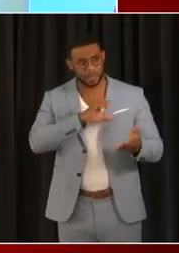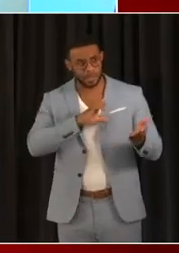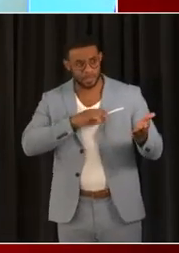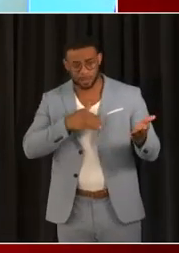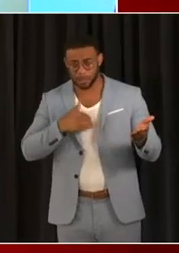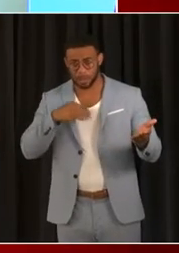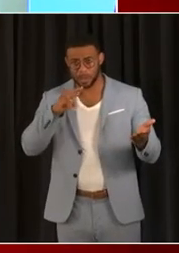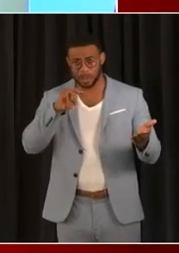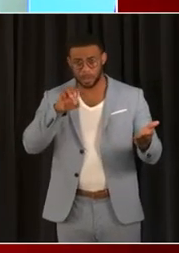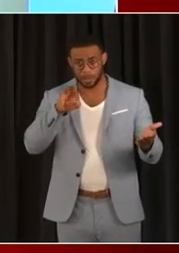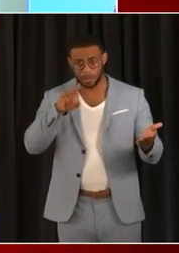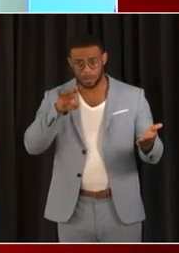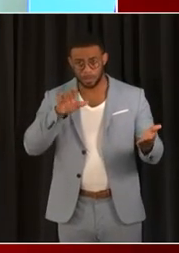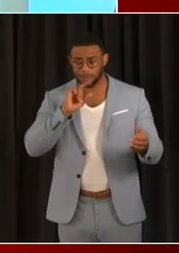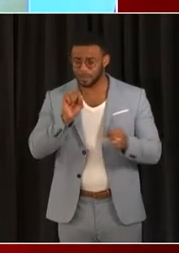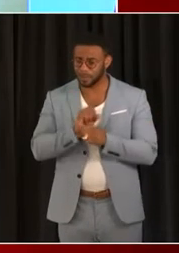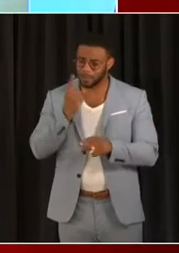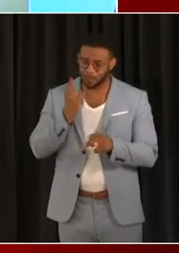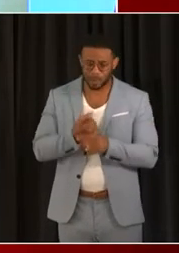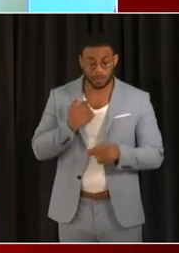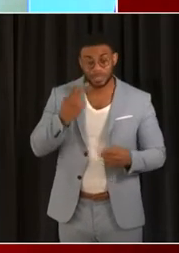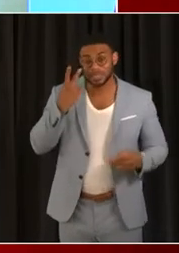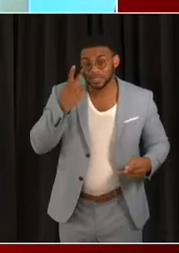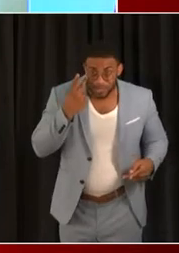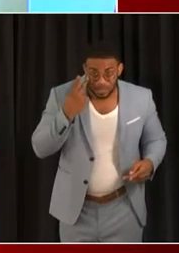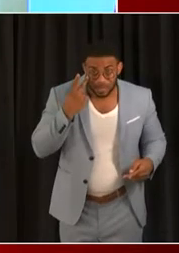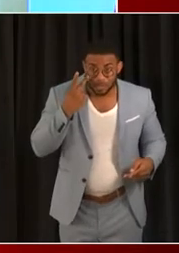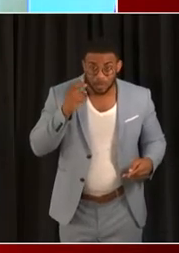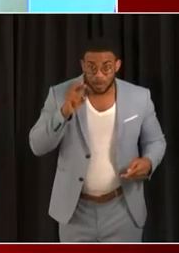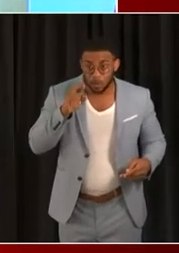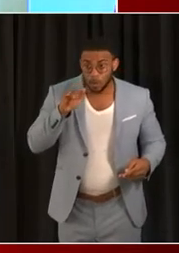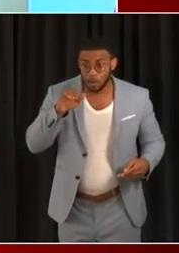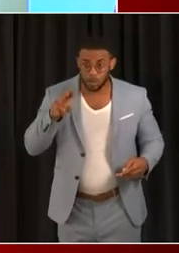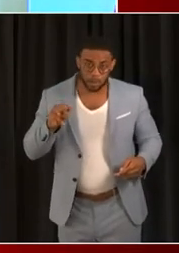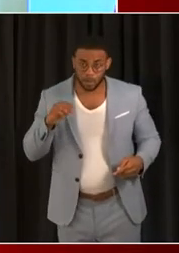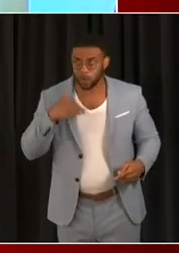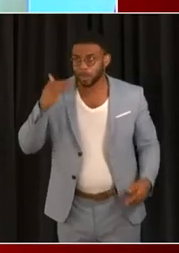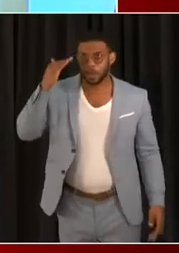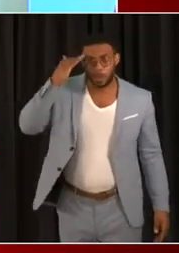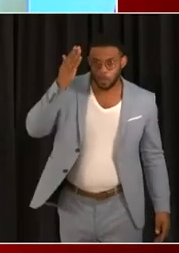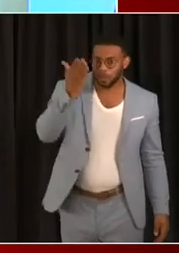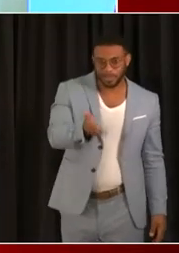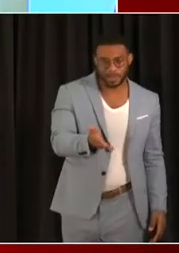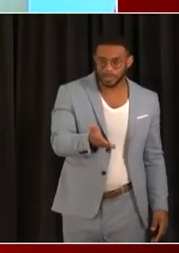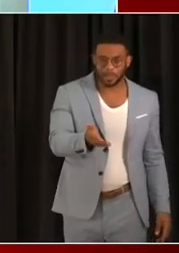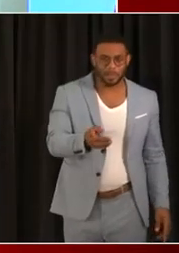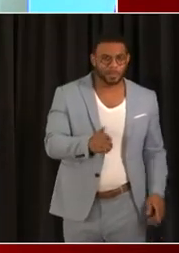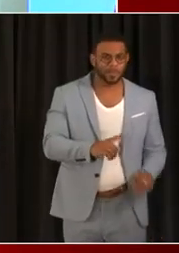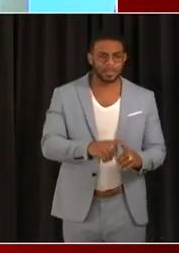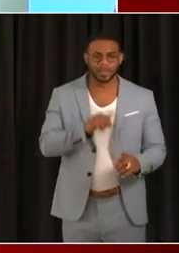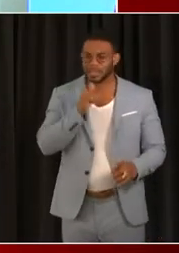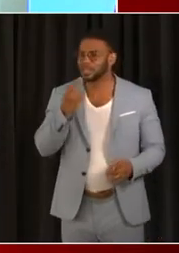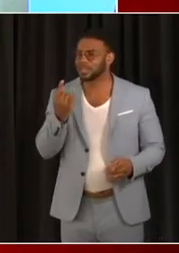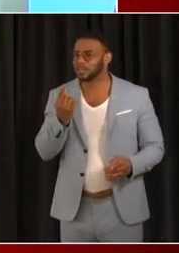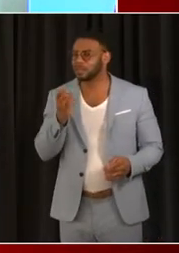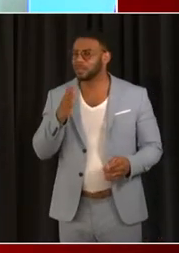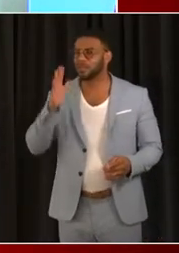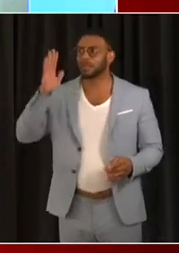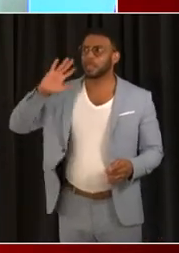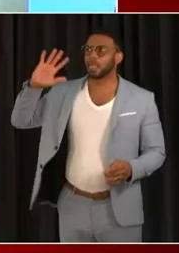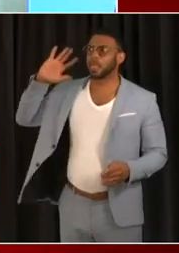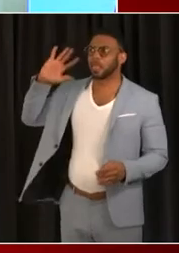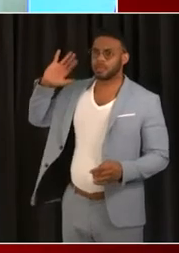Councilman McDuffie is absolutely right. We see the racism. We know it's there. It's not something of